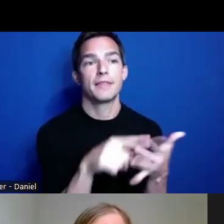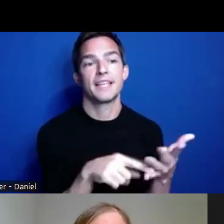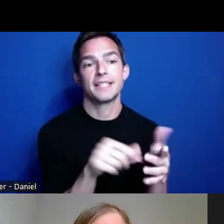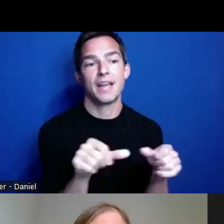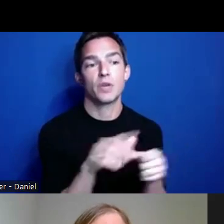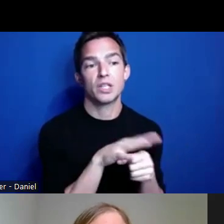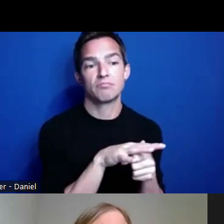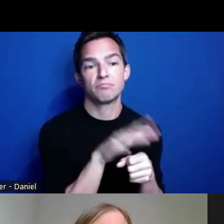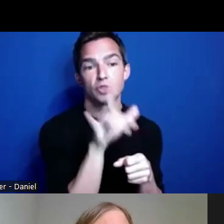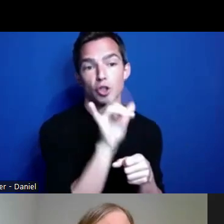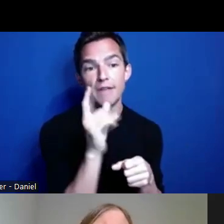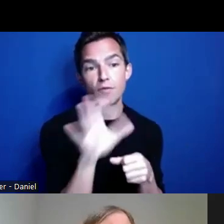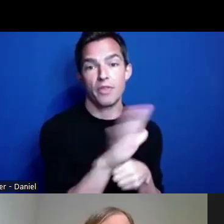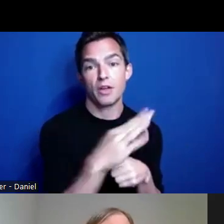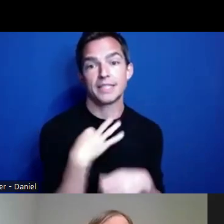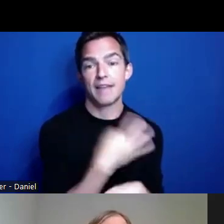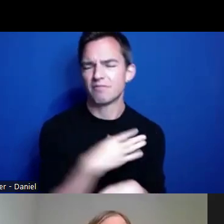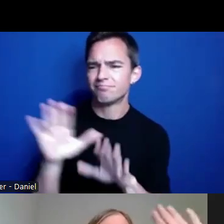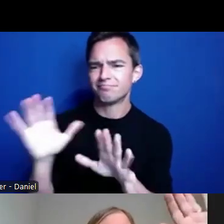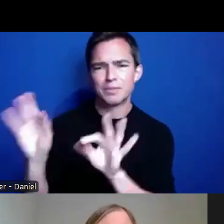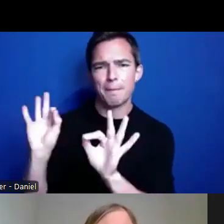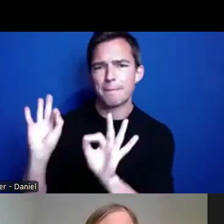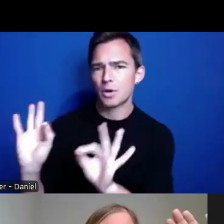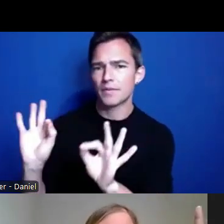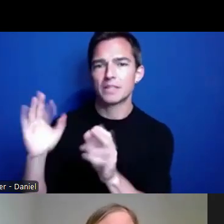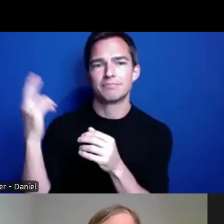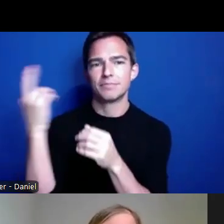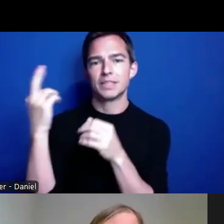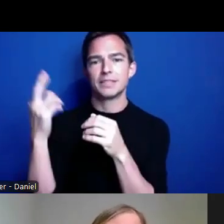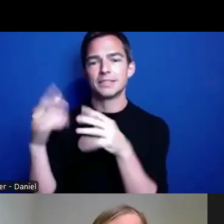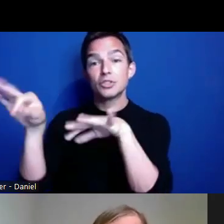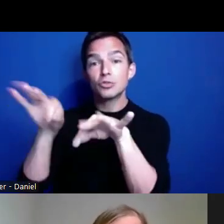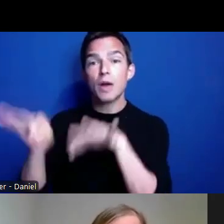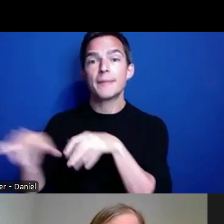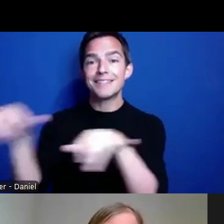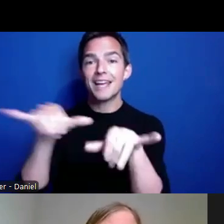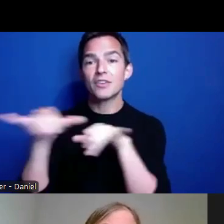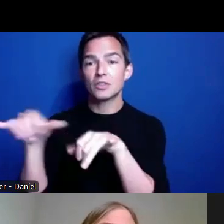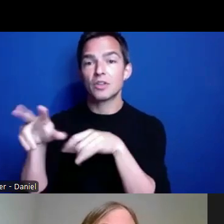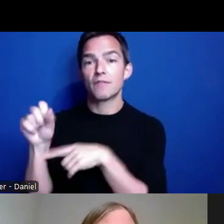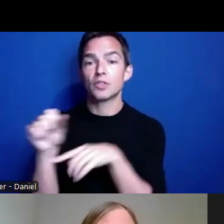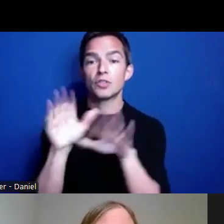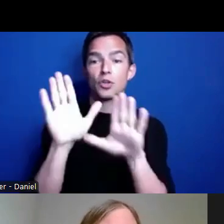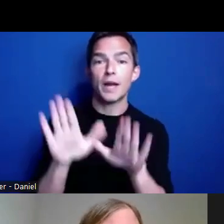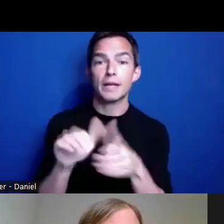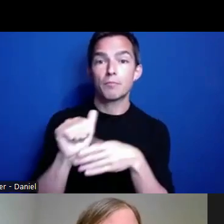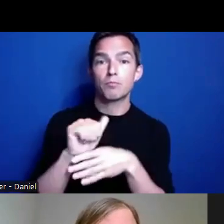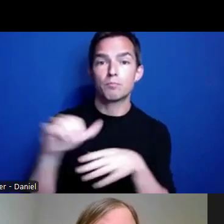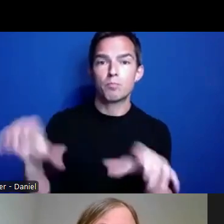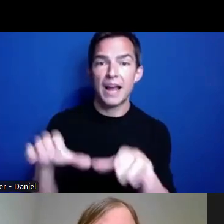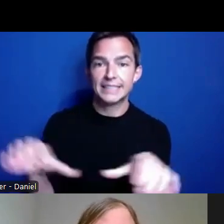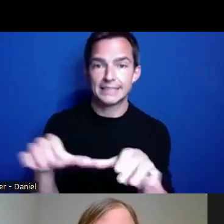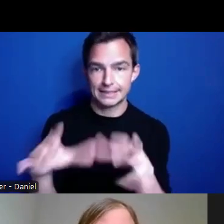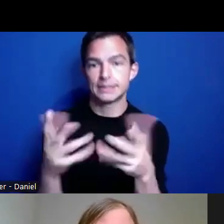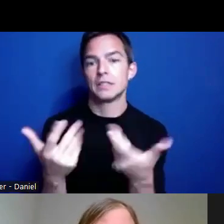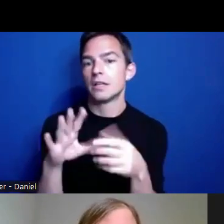staff. Does that make sense? That's perfect, because in terms of describing standard versus great practices, and this is an important place for us to